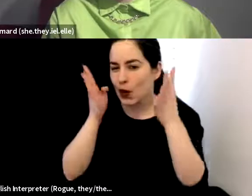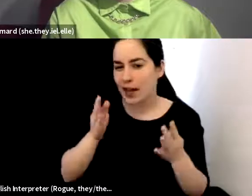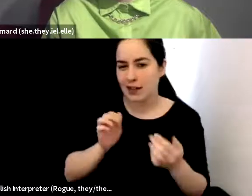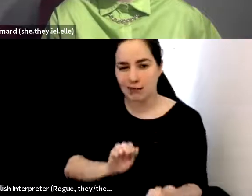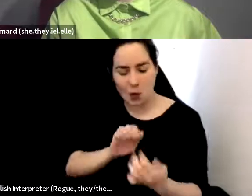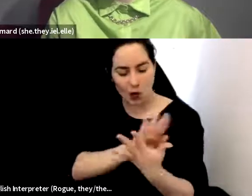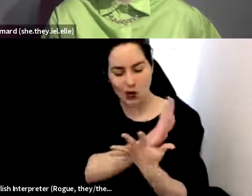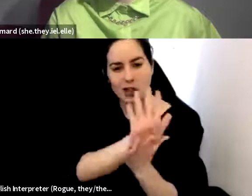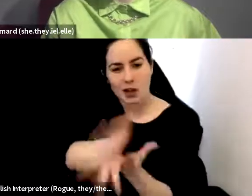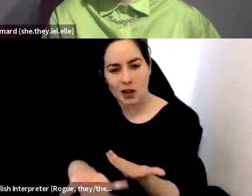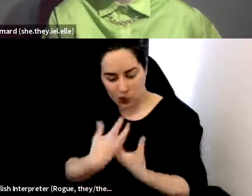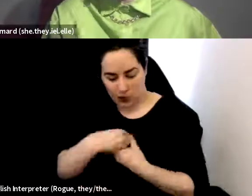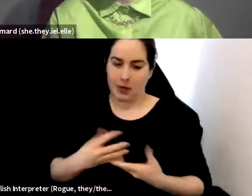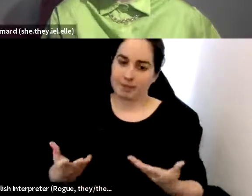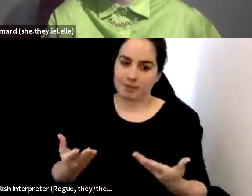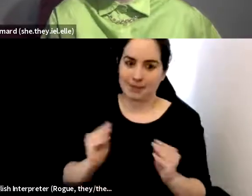it's difficult to create right now,